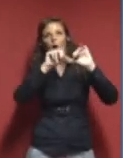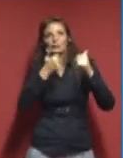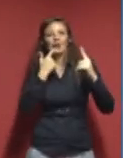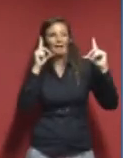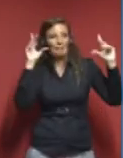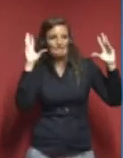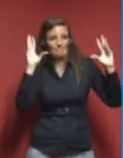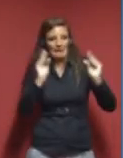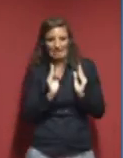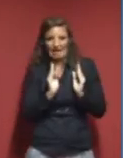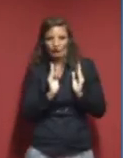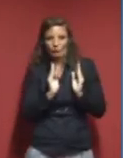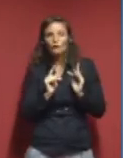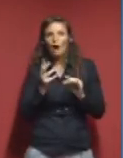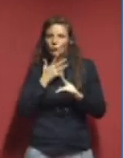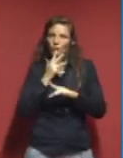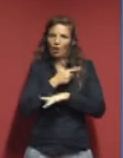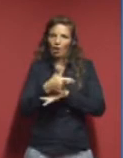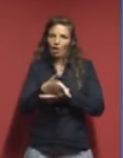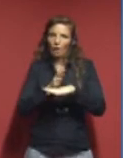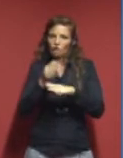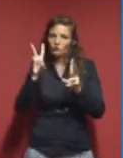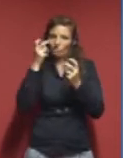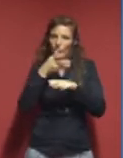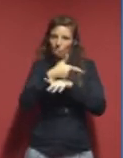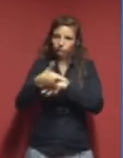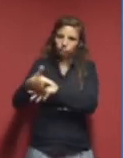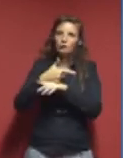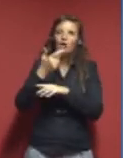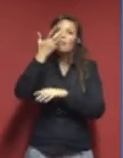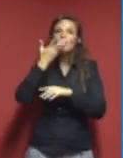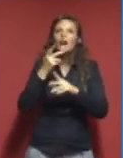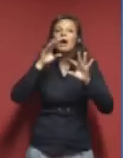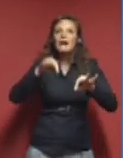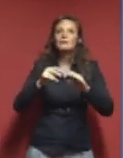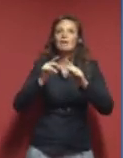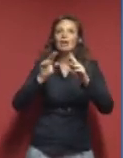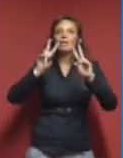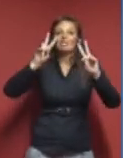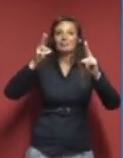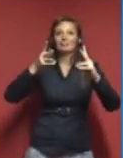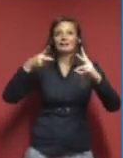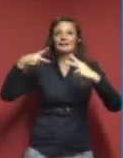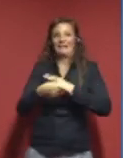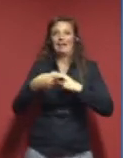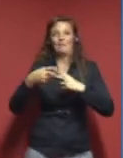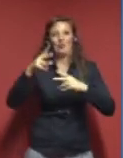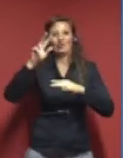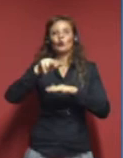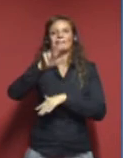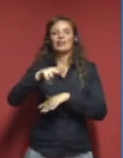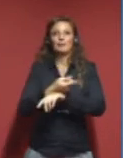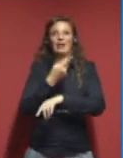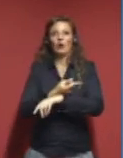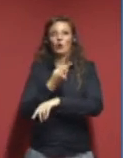were the first ones to reach 3,000 hours on the Lasersaur within a few months, which means they run it like almost 70 hours a